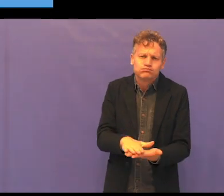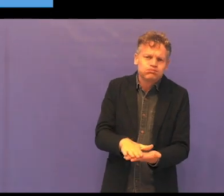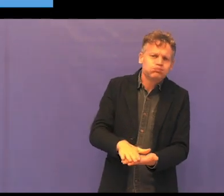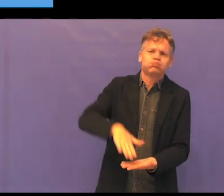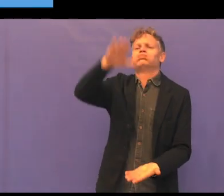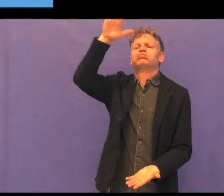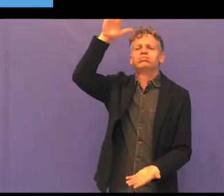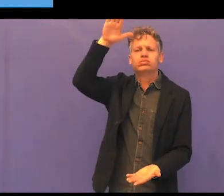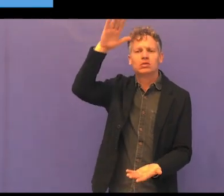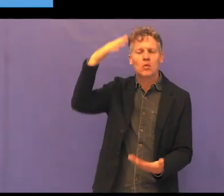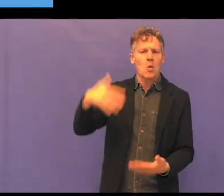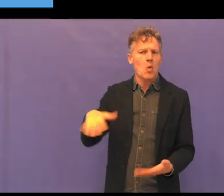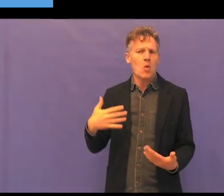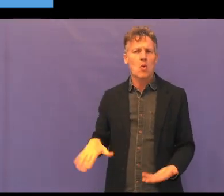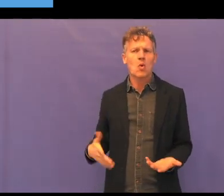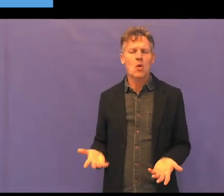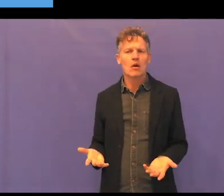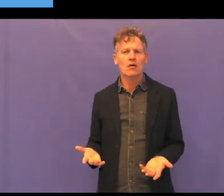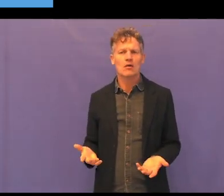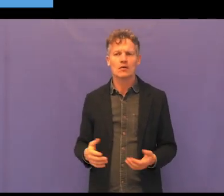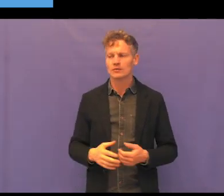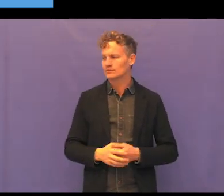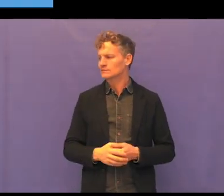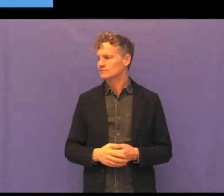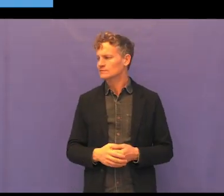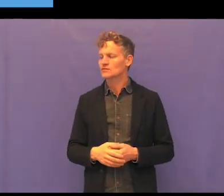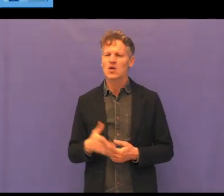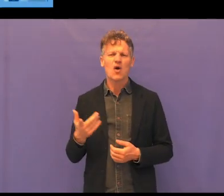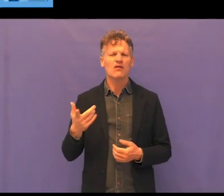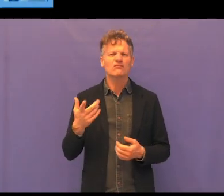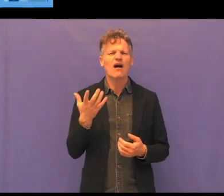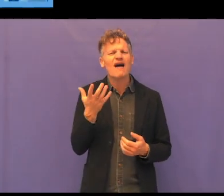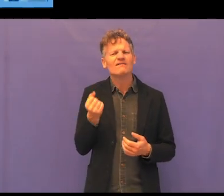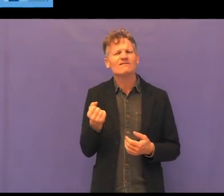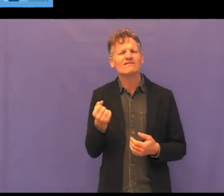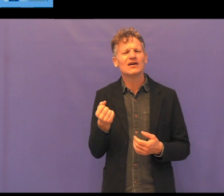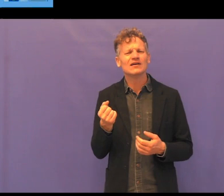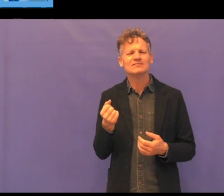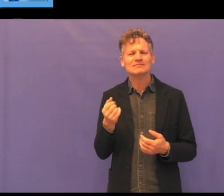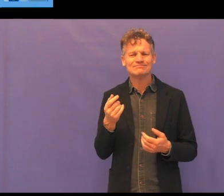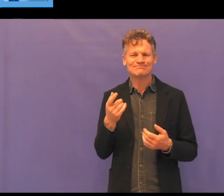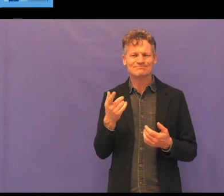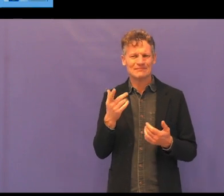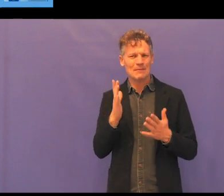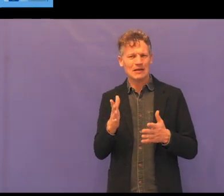tracking to allow us to look at those particular inputs.